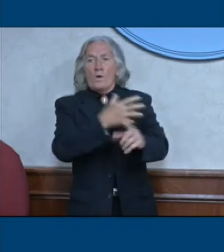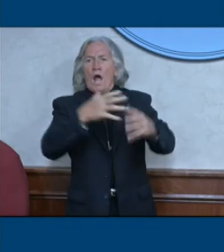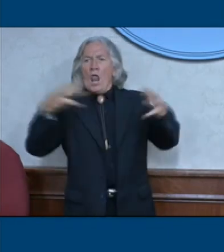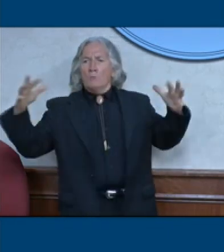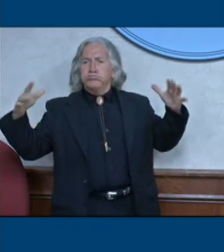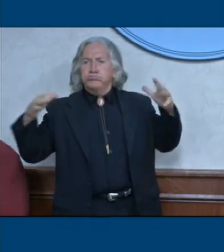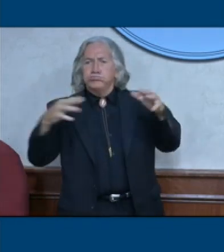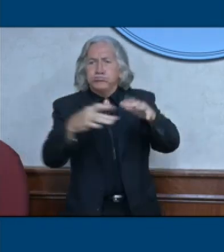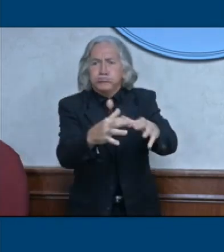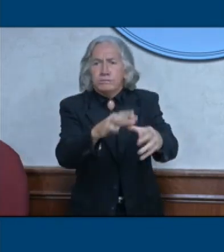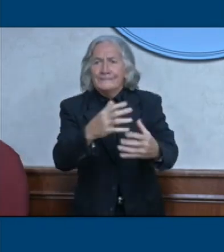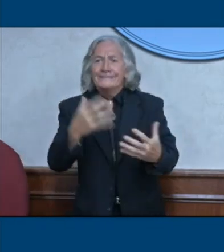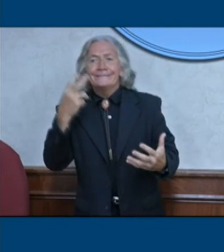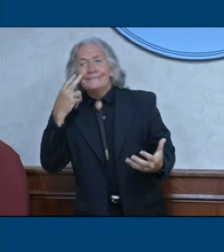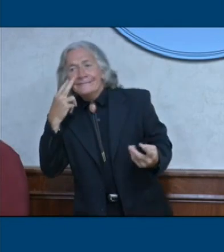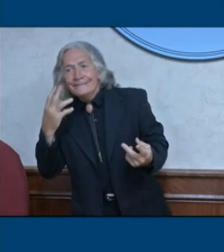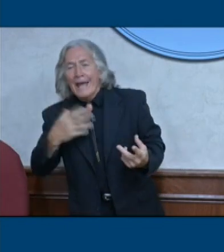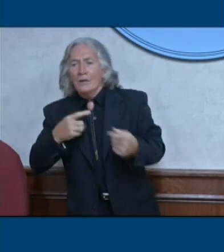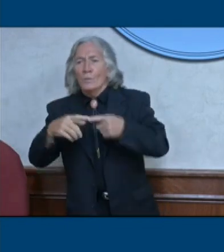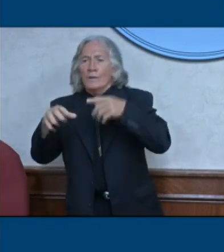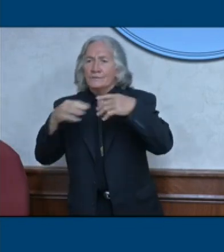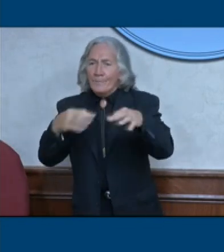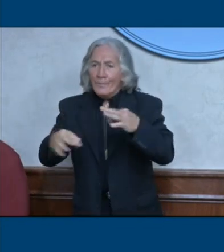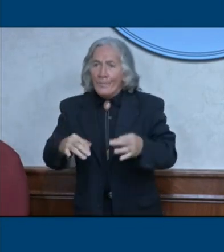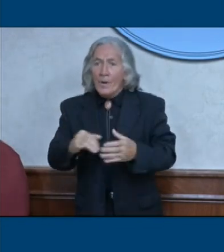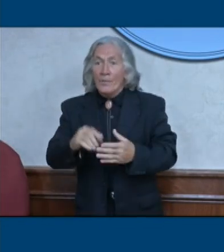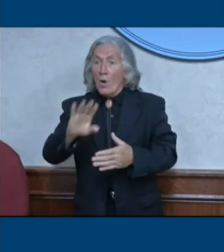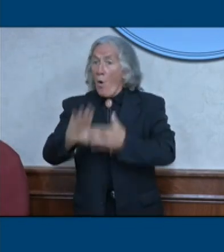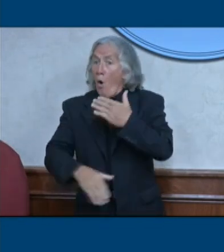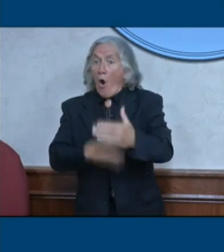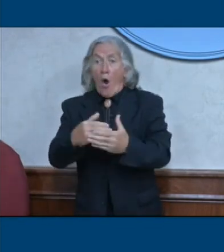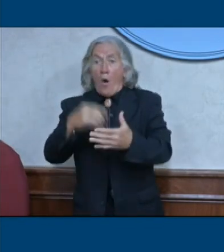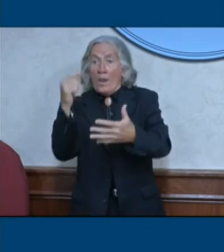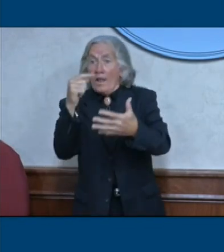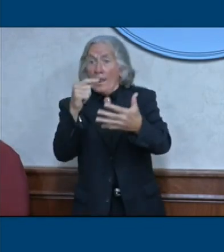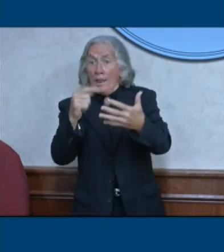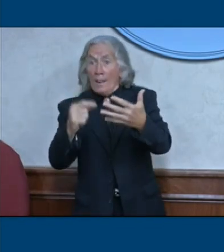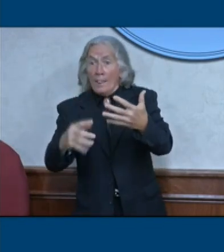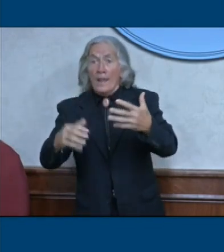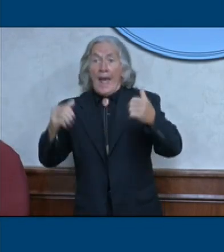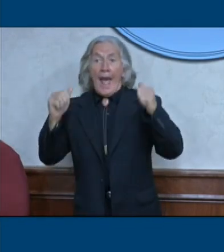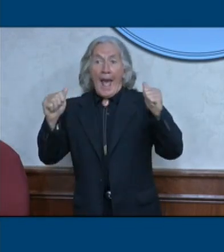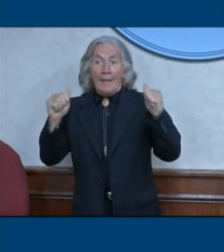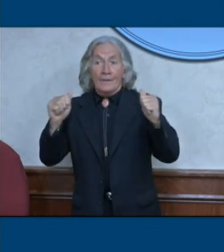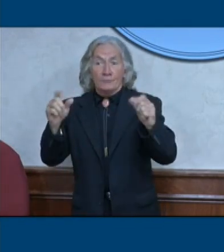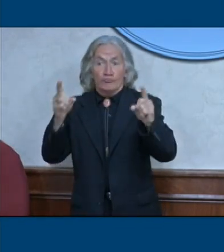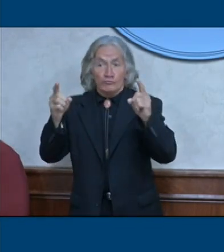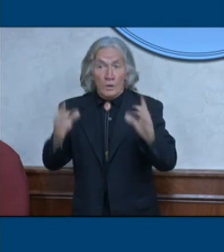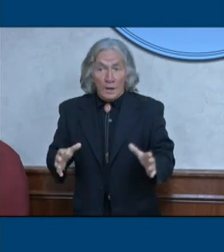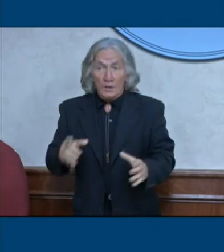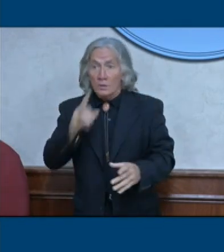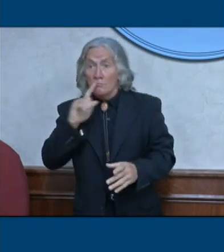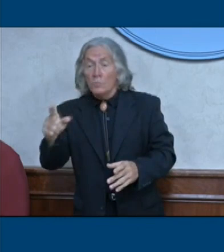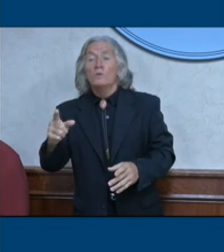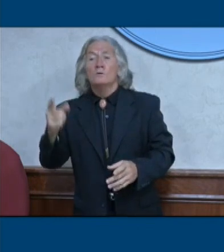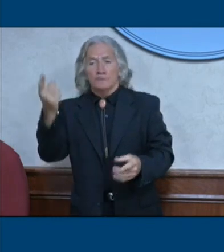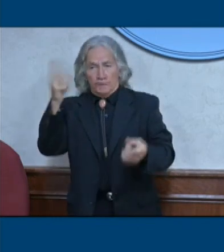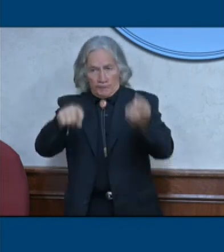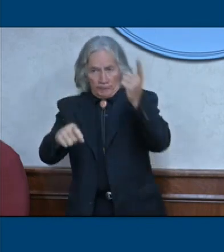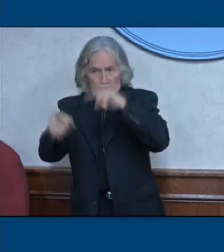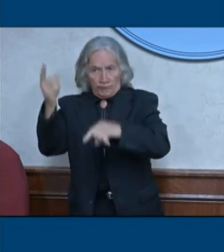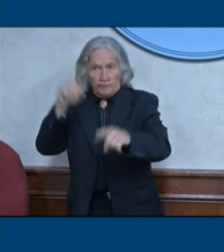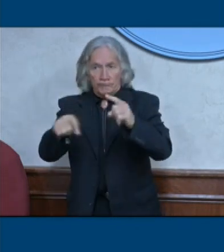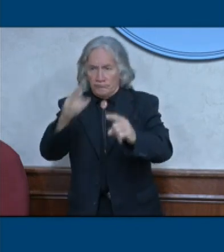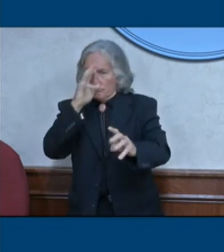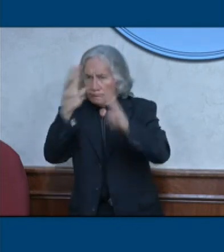large gathering areas within stadiums and certain other strategies. And all of these athletic directors, they are charged with the duty